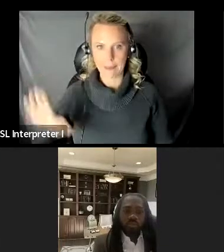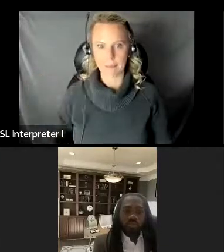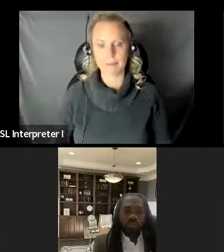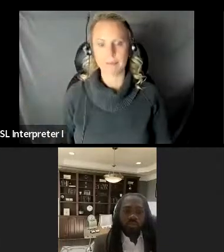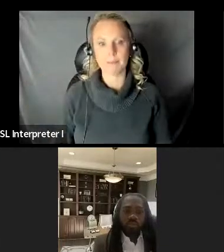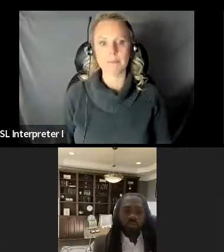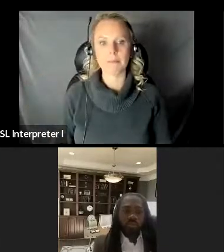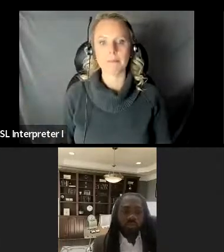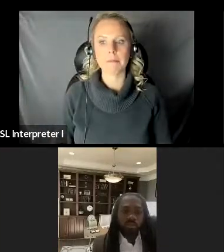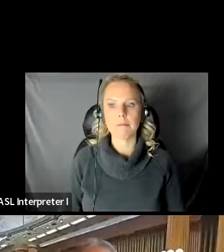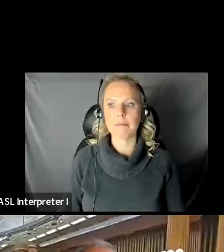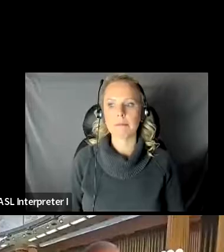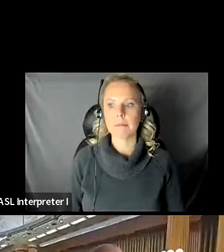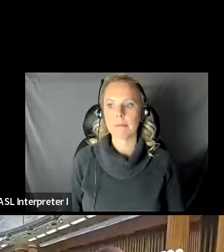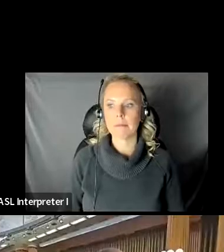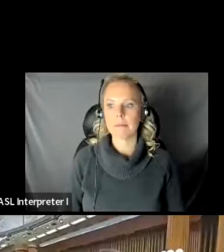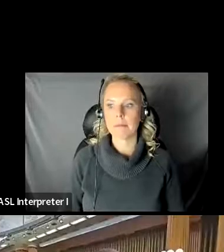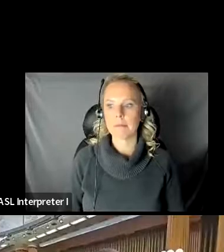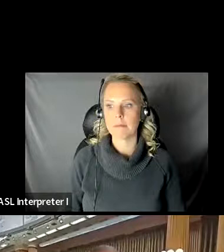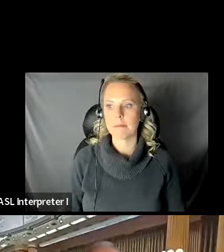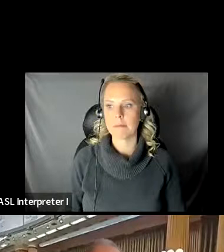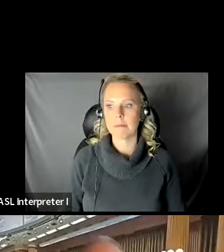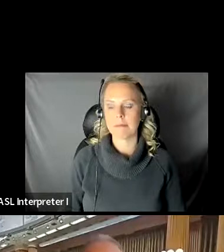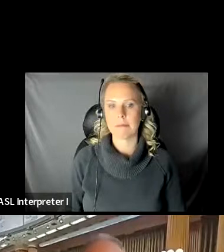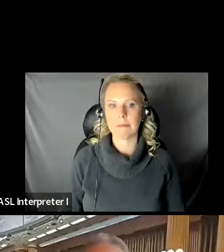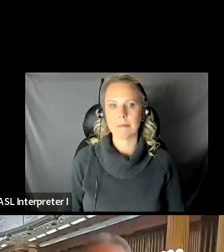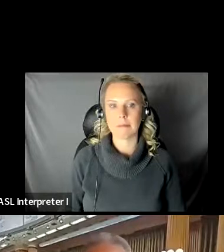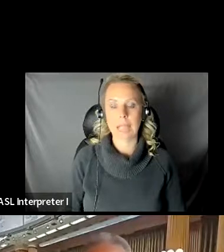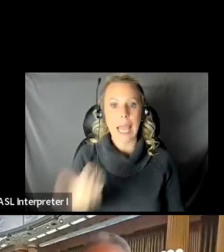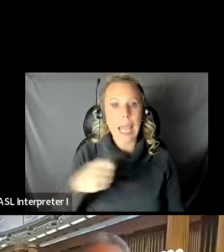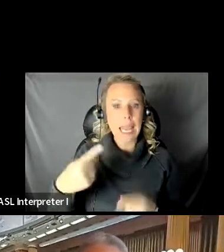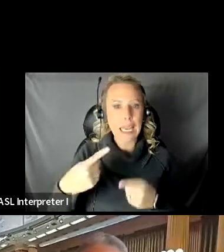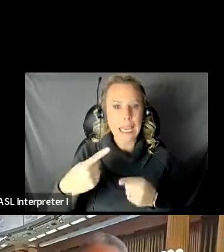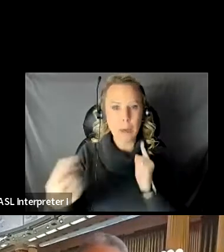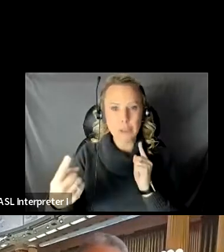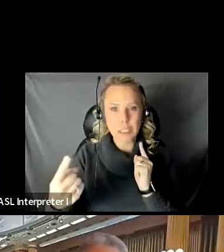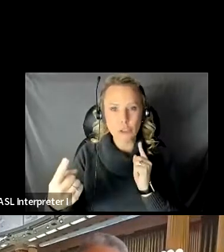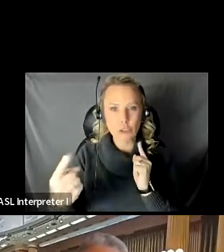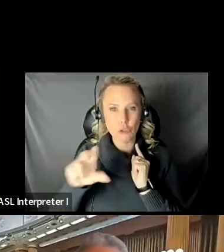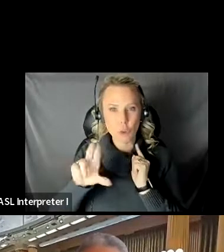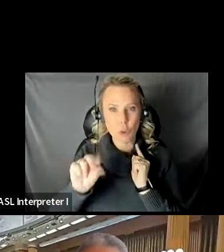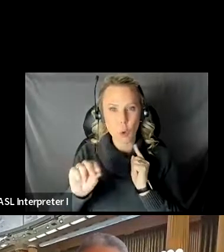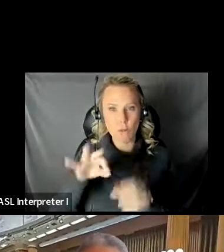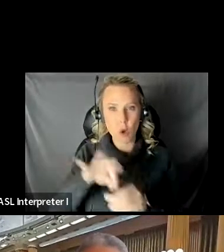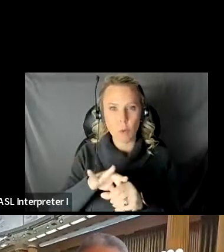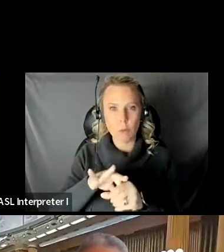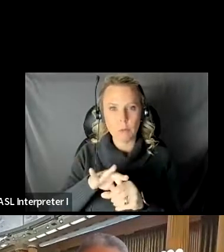Aye. Are there any no votes?